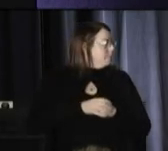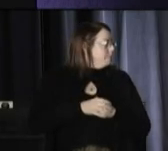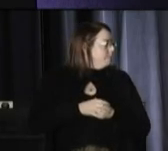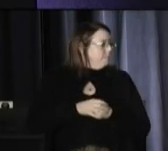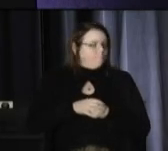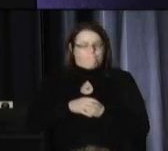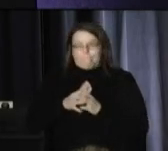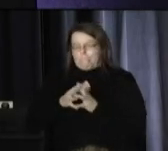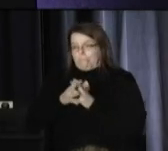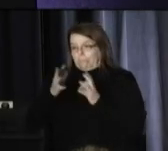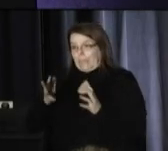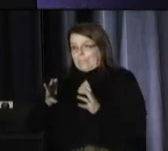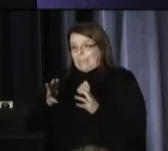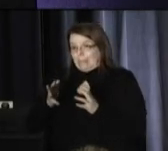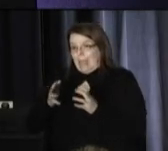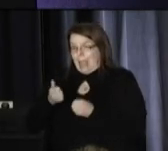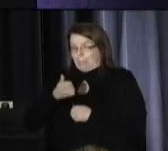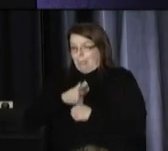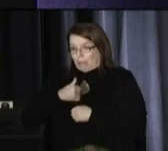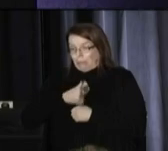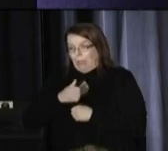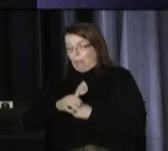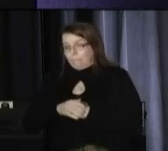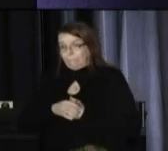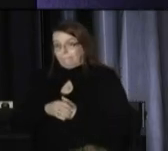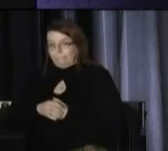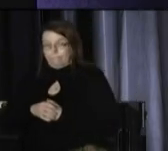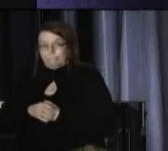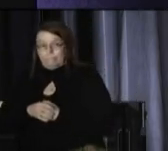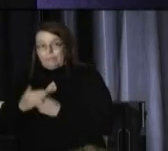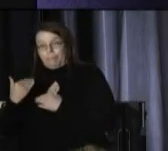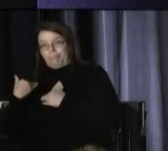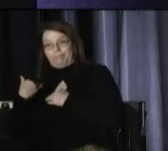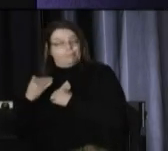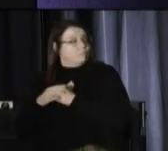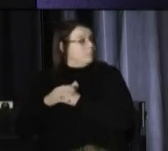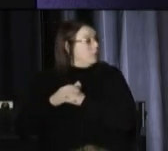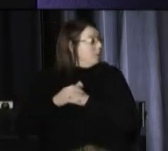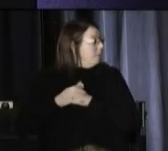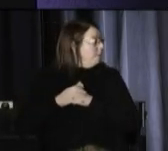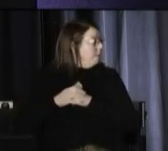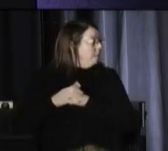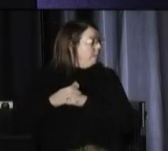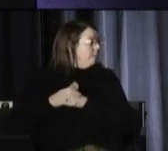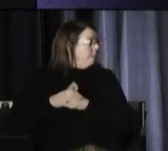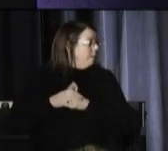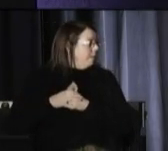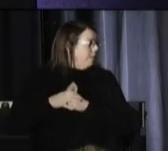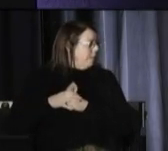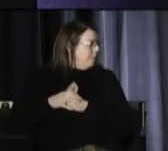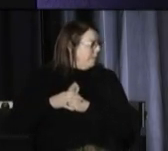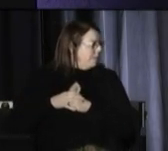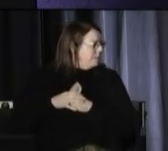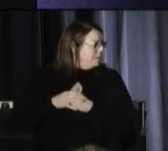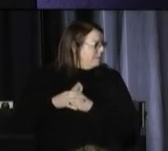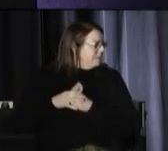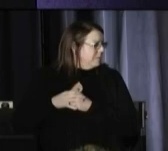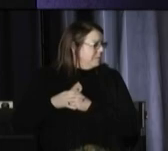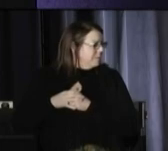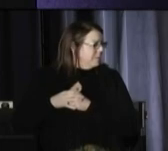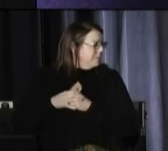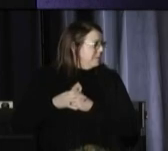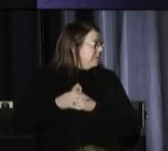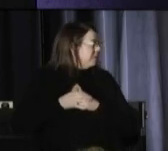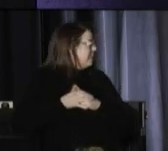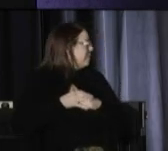a lot of it by yourself. So maybe that's speaking to the what you remove and then what's absolutely what you get.